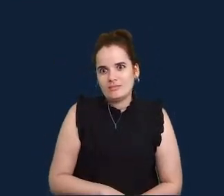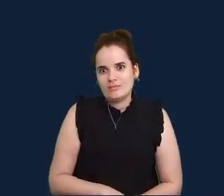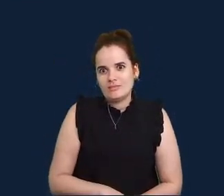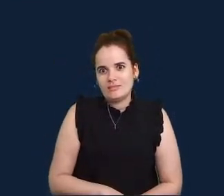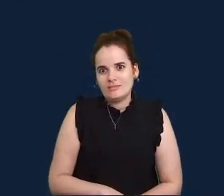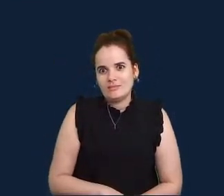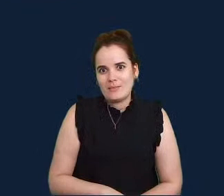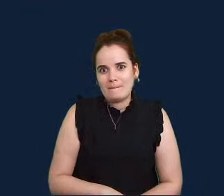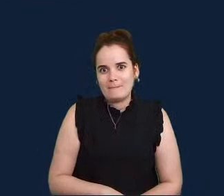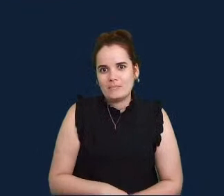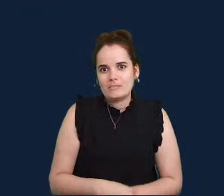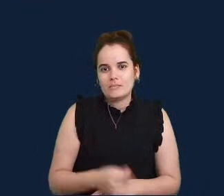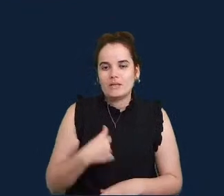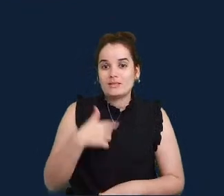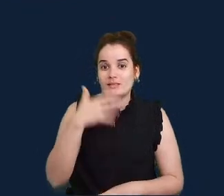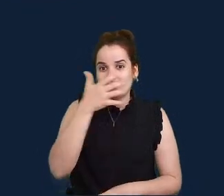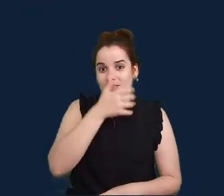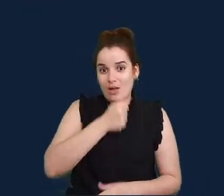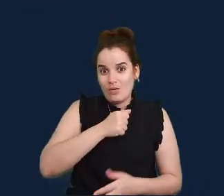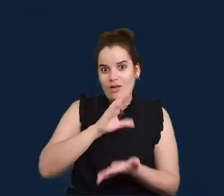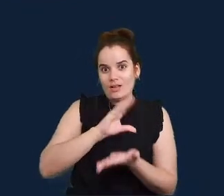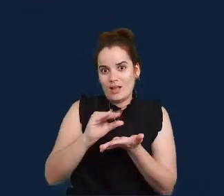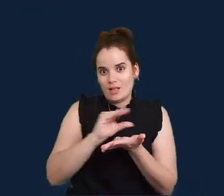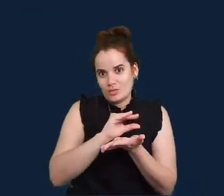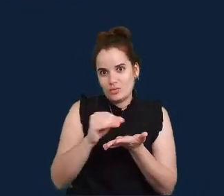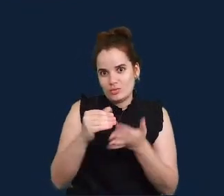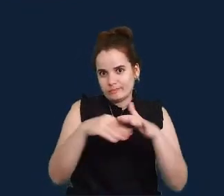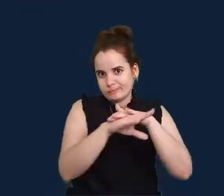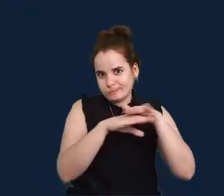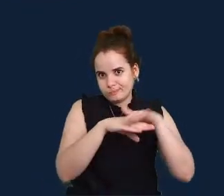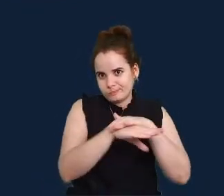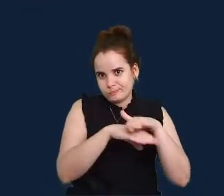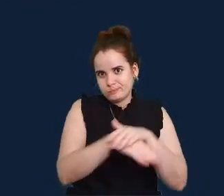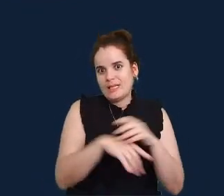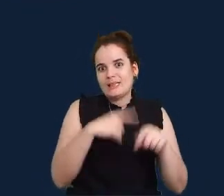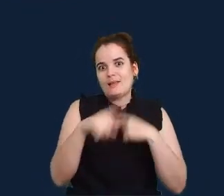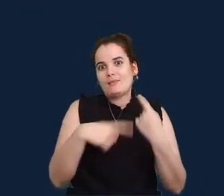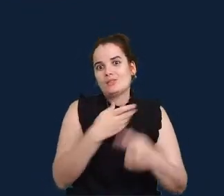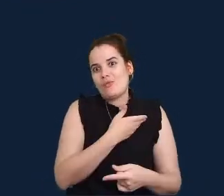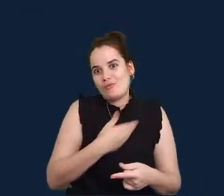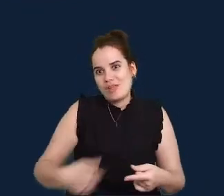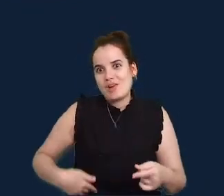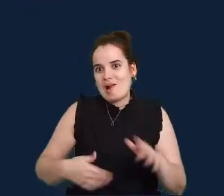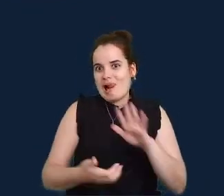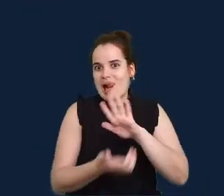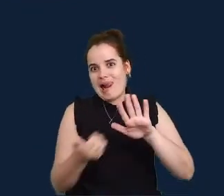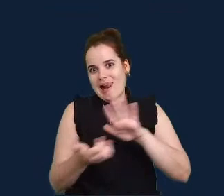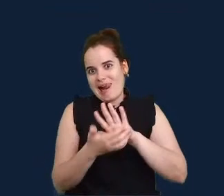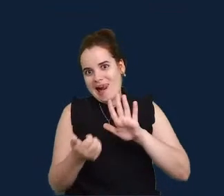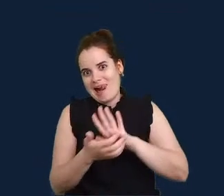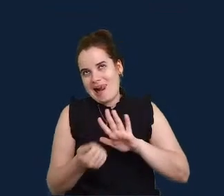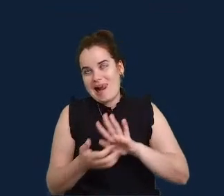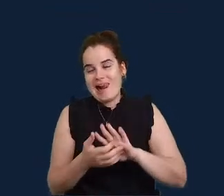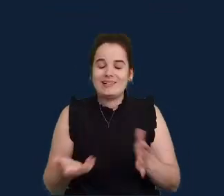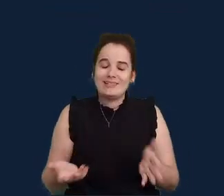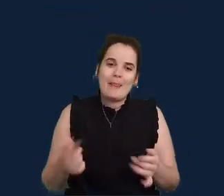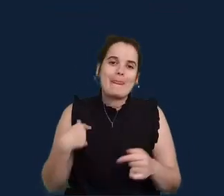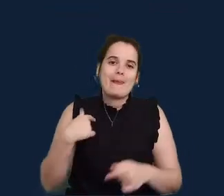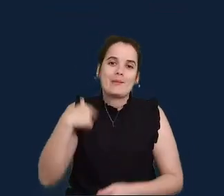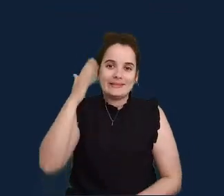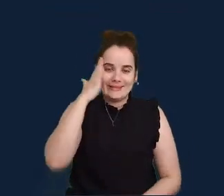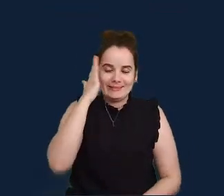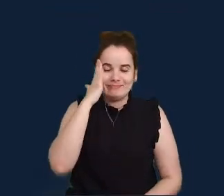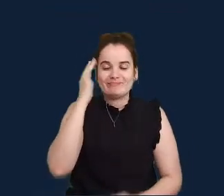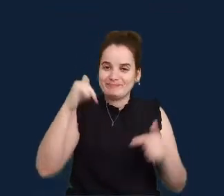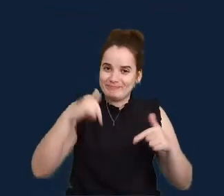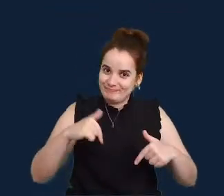and things like that. So some governments, if it's any consolation, some governments don't even have